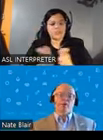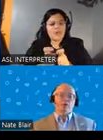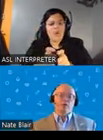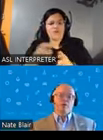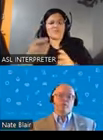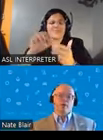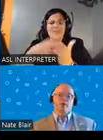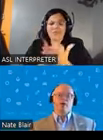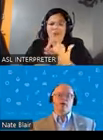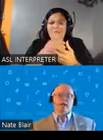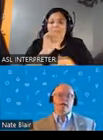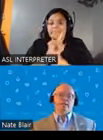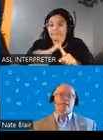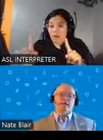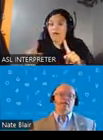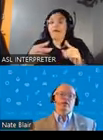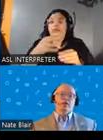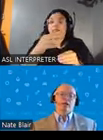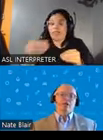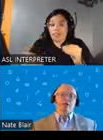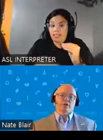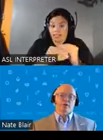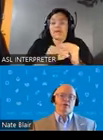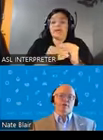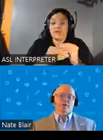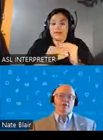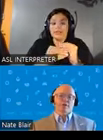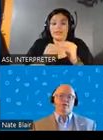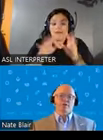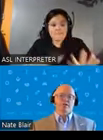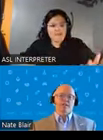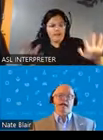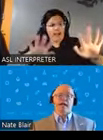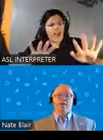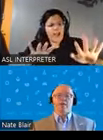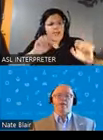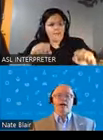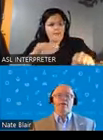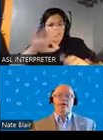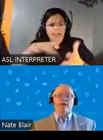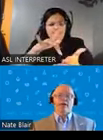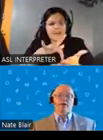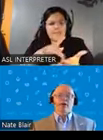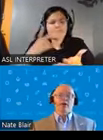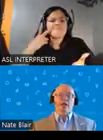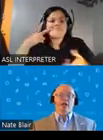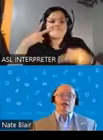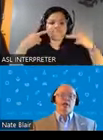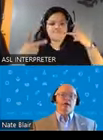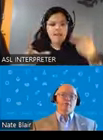we're also prioritizing locations for critical services. So you can see now that in the graphic, there